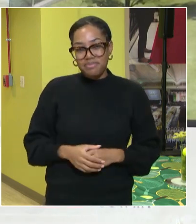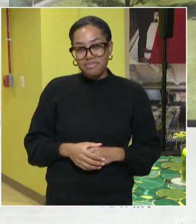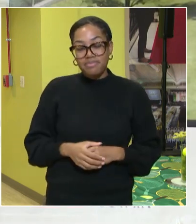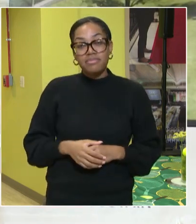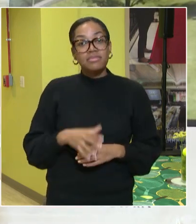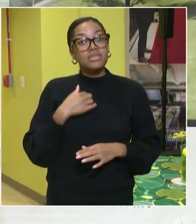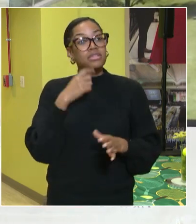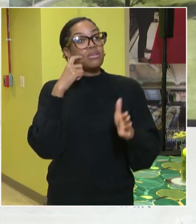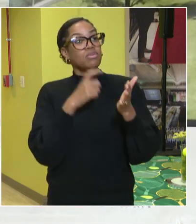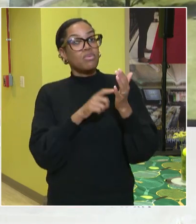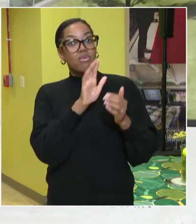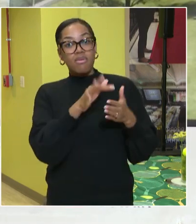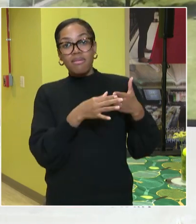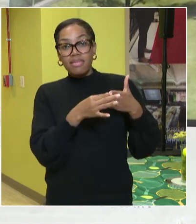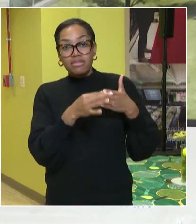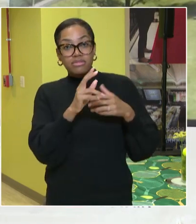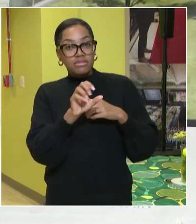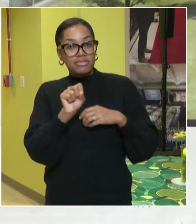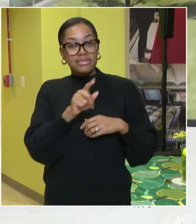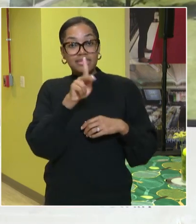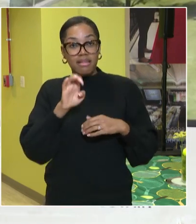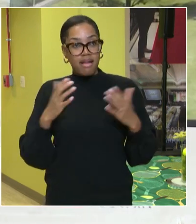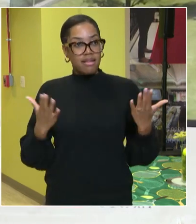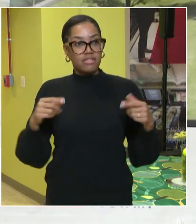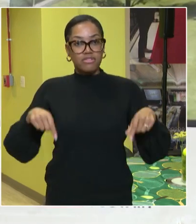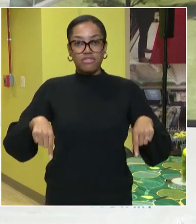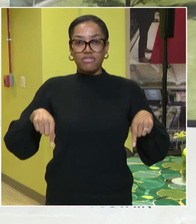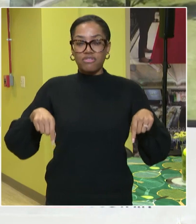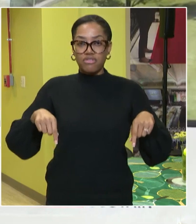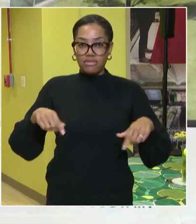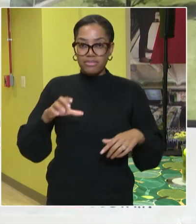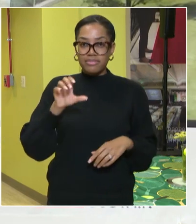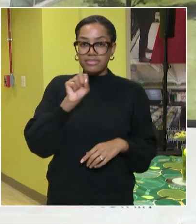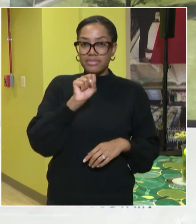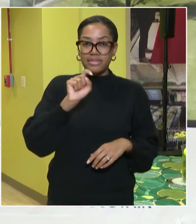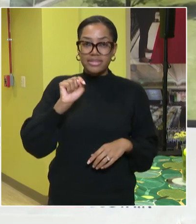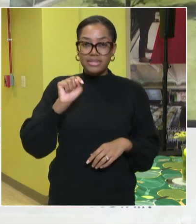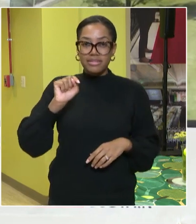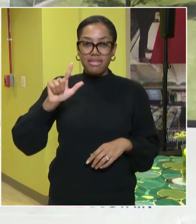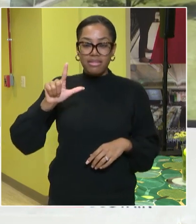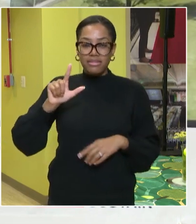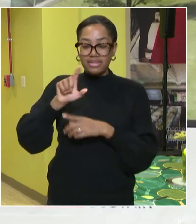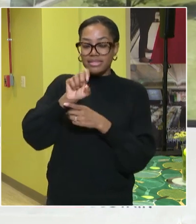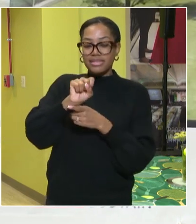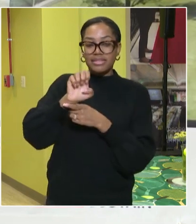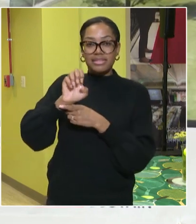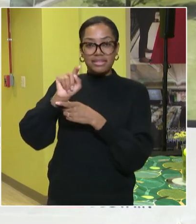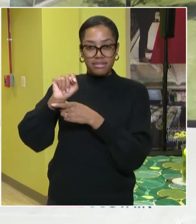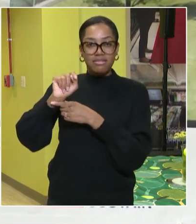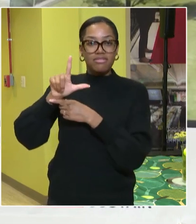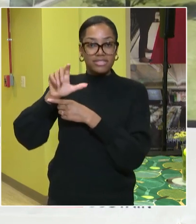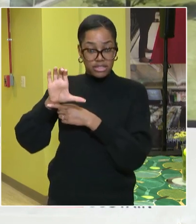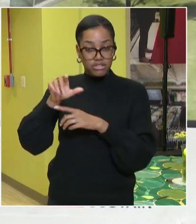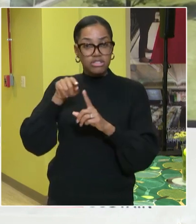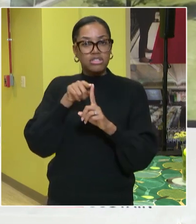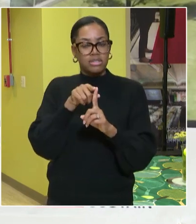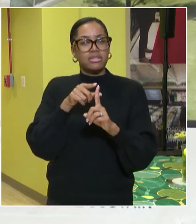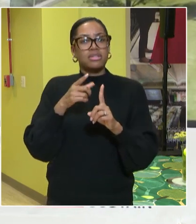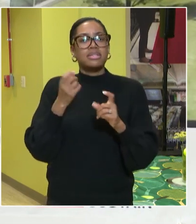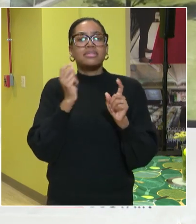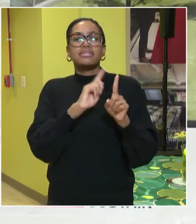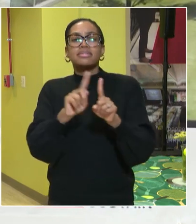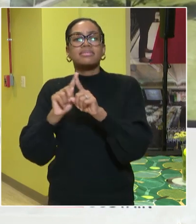encountered her leadership here at Southeast Tennis and Learning Center, where many trailblazers and change makers walked through the halls.